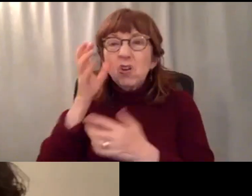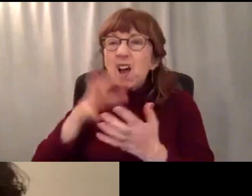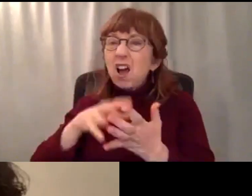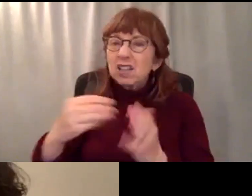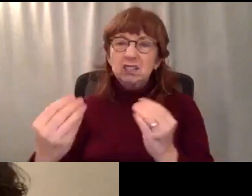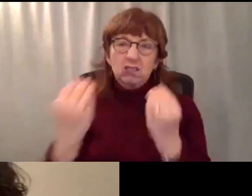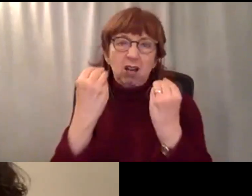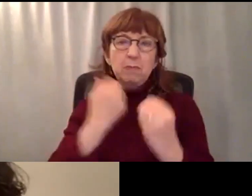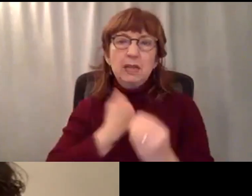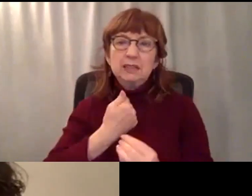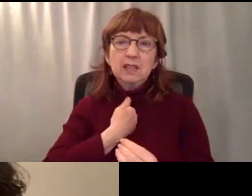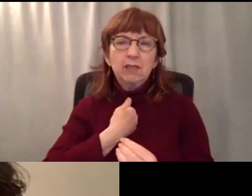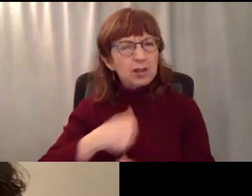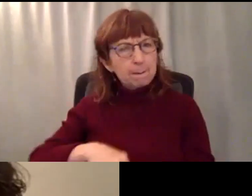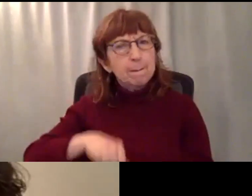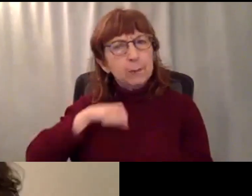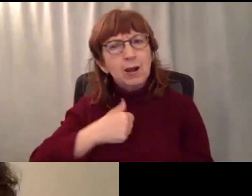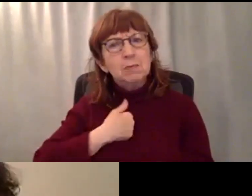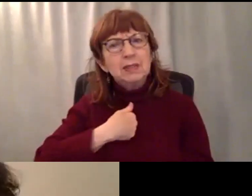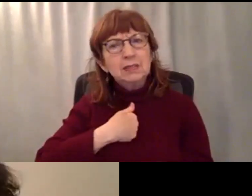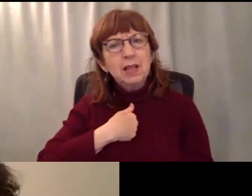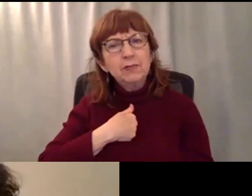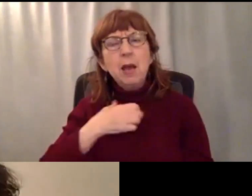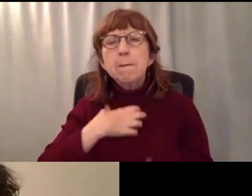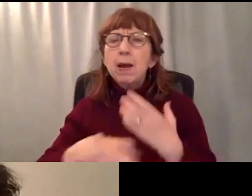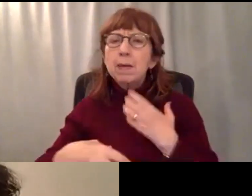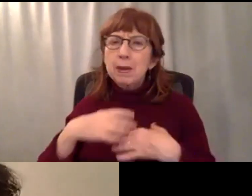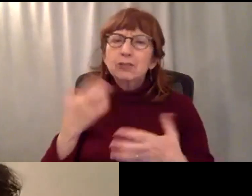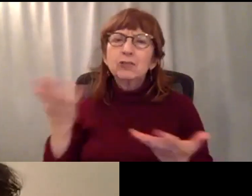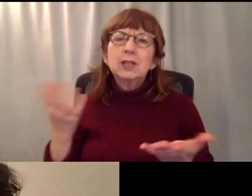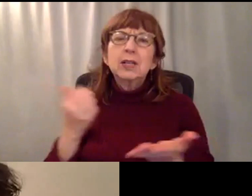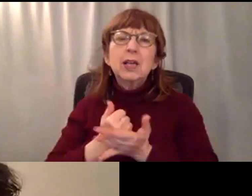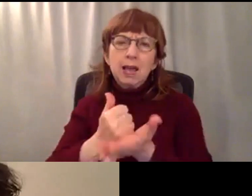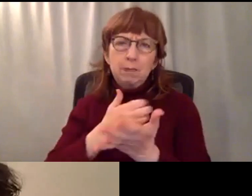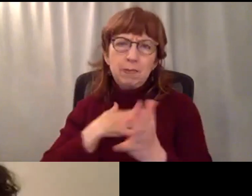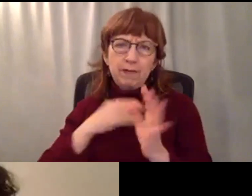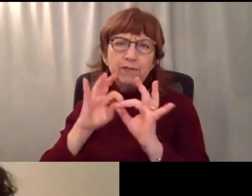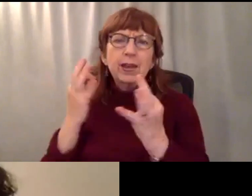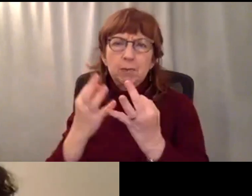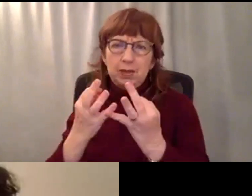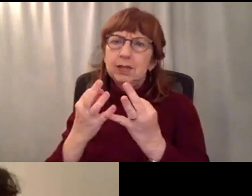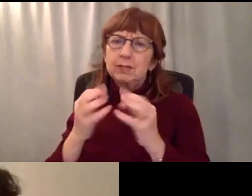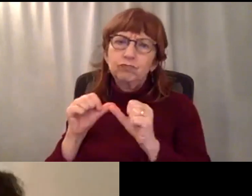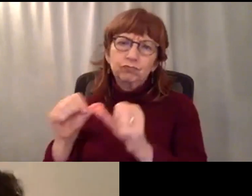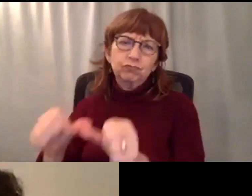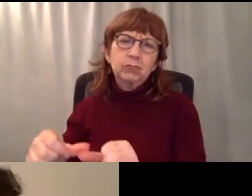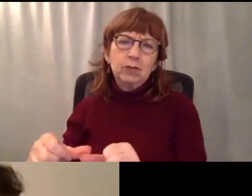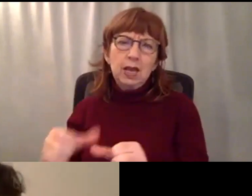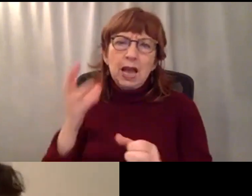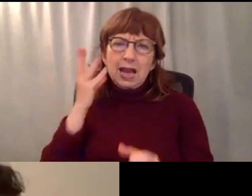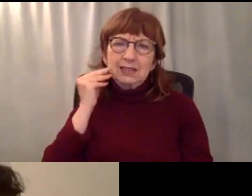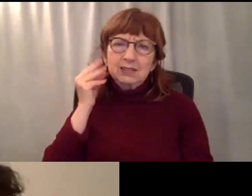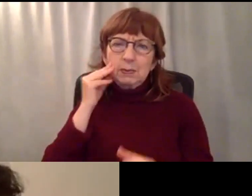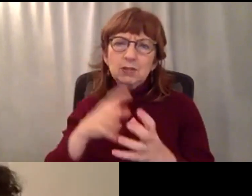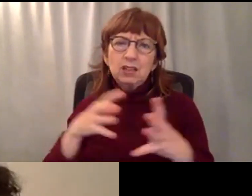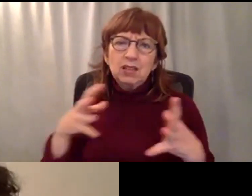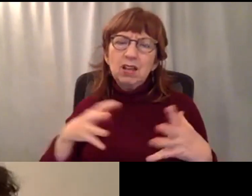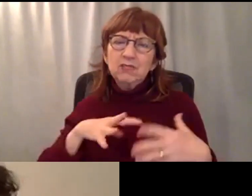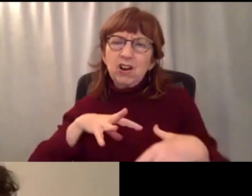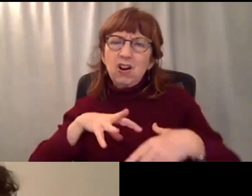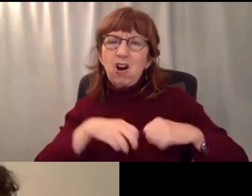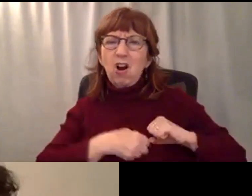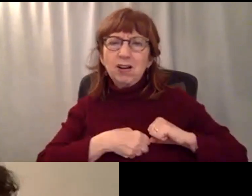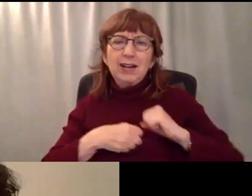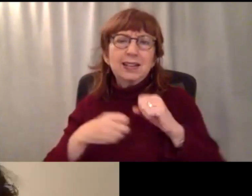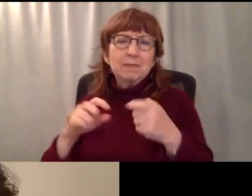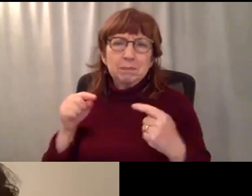really proud of myself. And my only passion is to help my family in the long run. I experienced a lot of heartache and